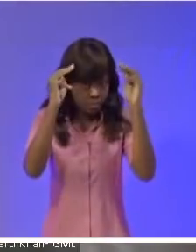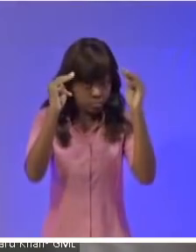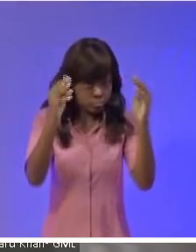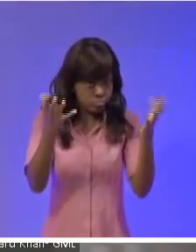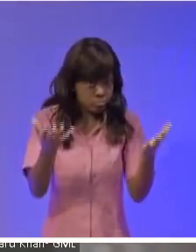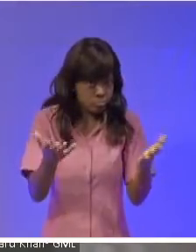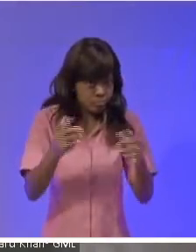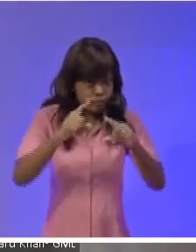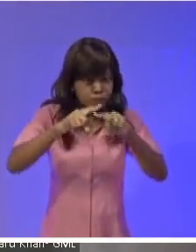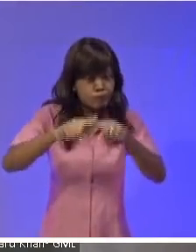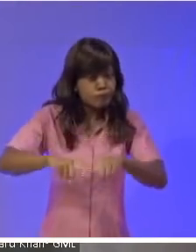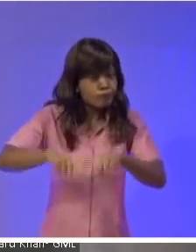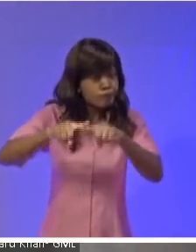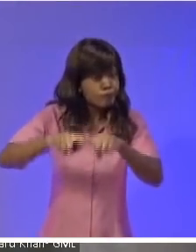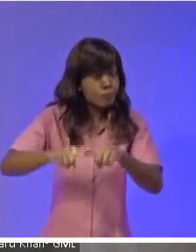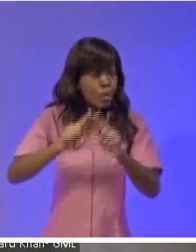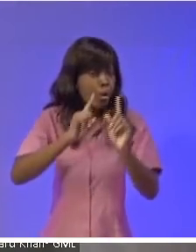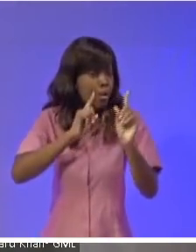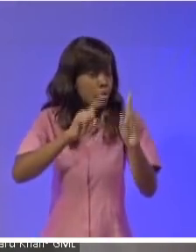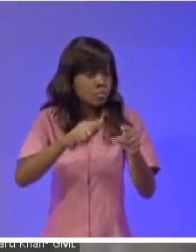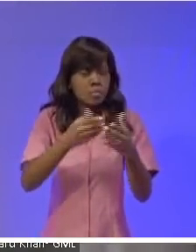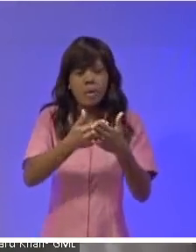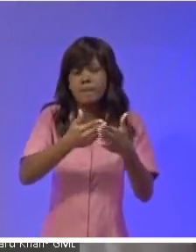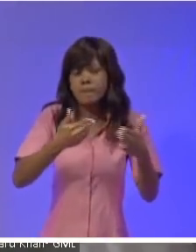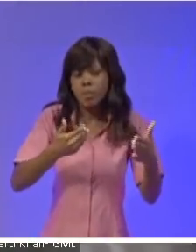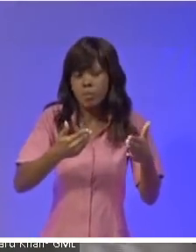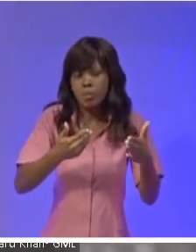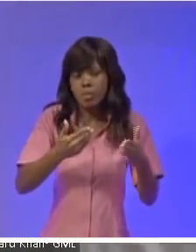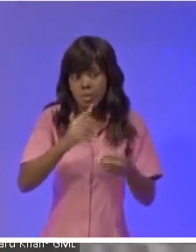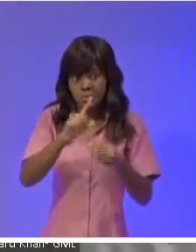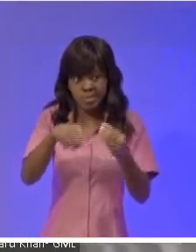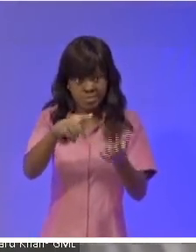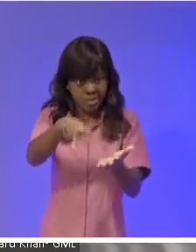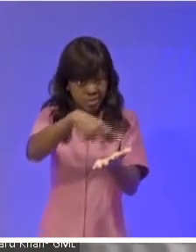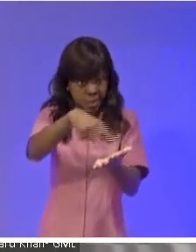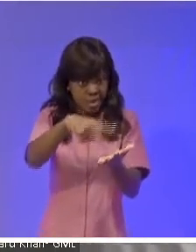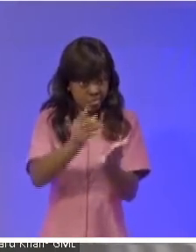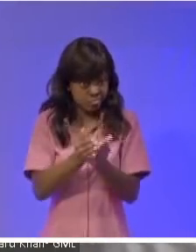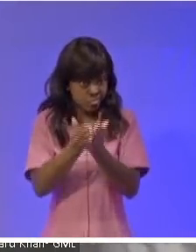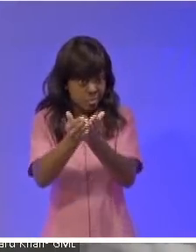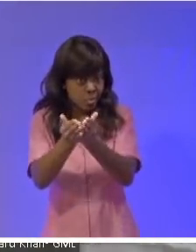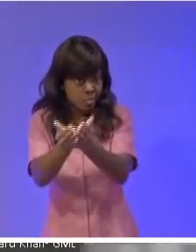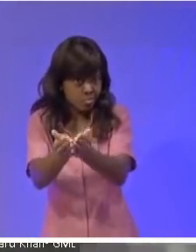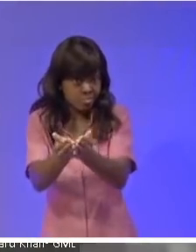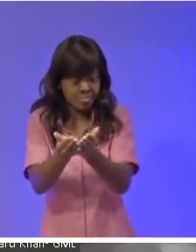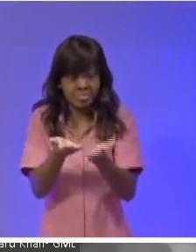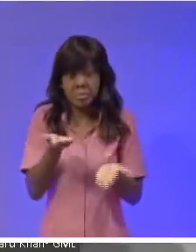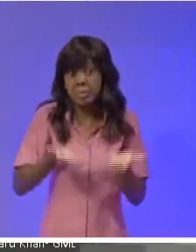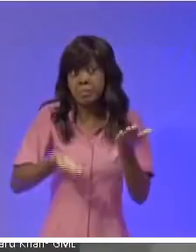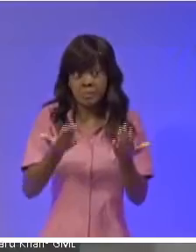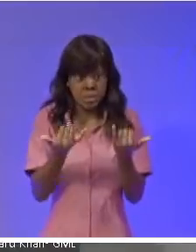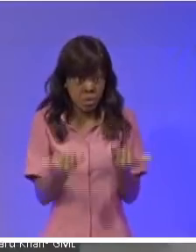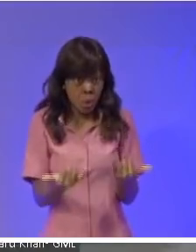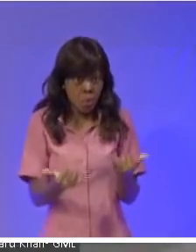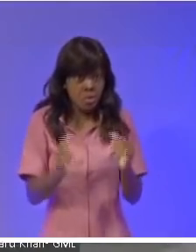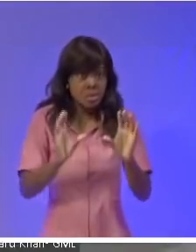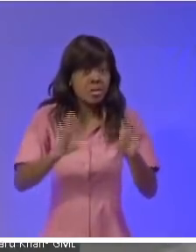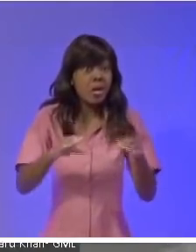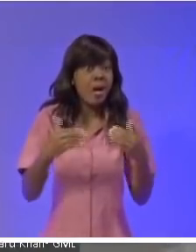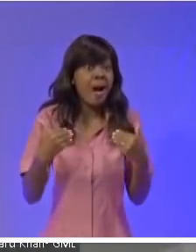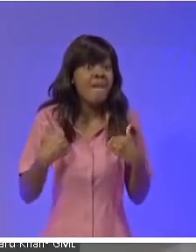response you would have given there to my colleague about the party boat, is it then that now any party boat could just put up a safe zone sticker and